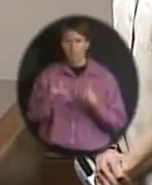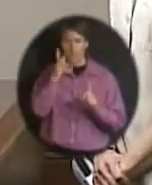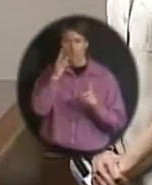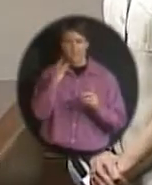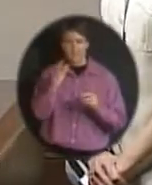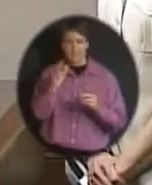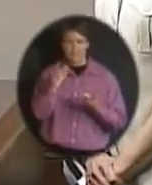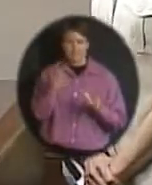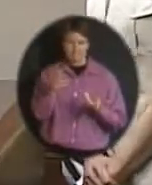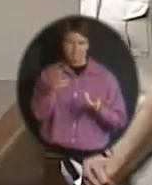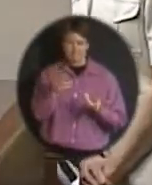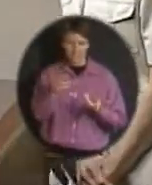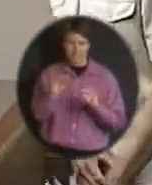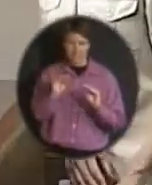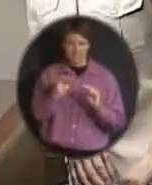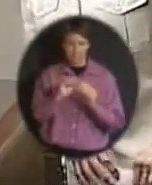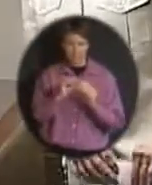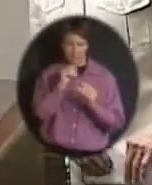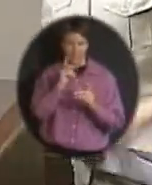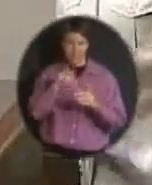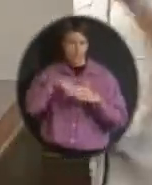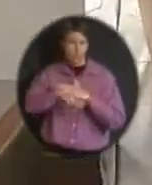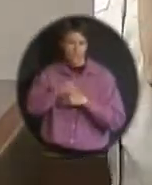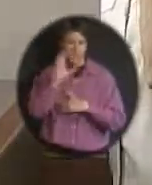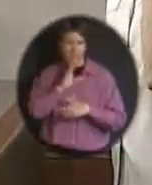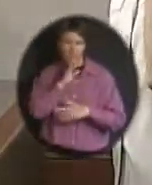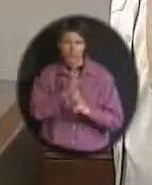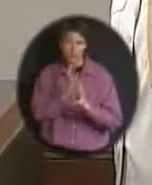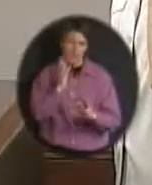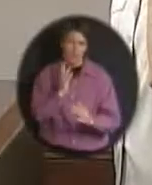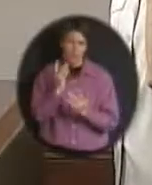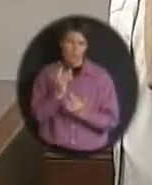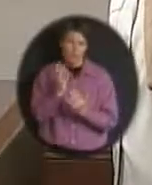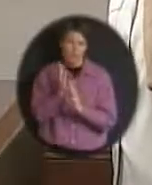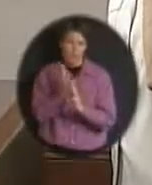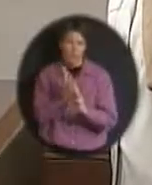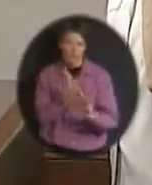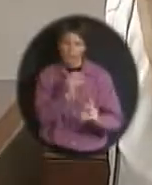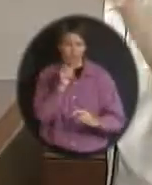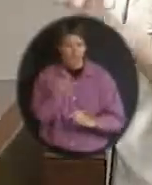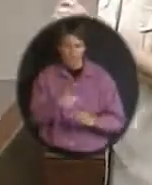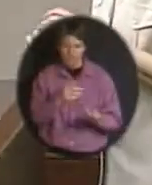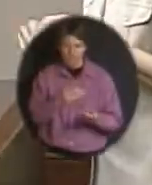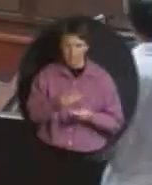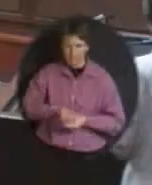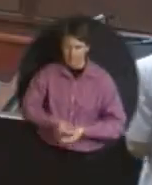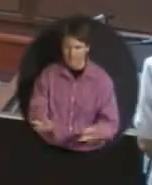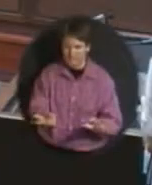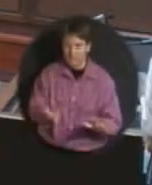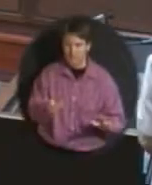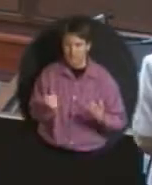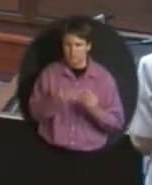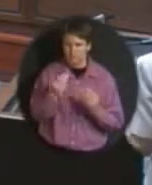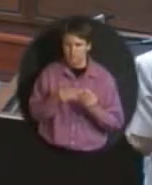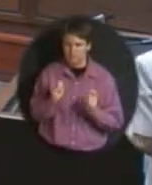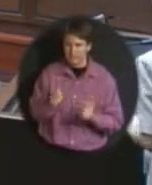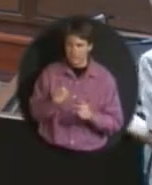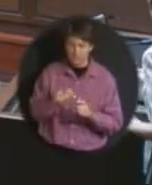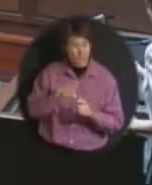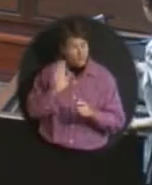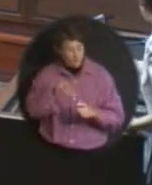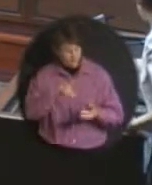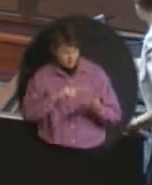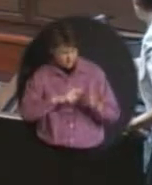mobile, more portable than something you have to go through the cafeteria line and get. Okay. So typically, go ahead, Dr. Do they Day. have to